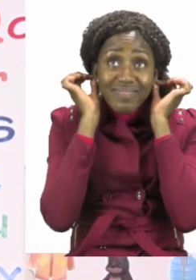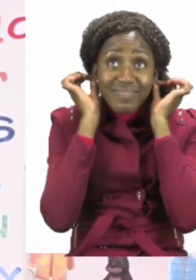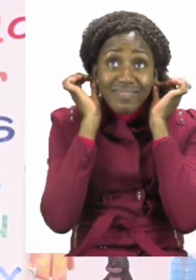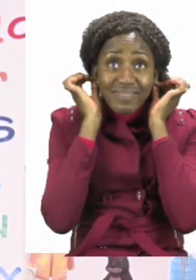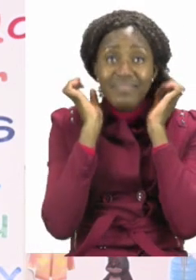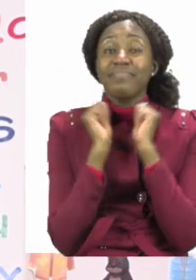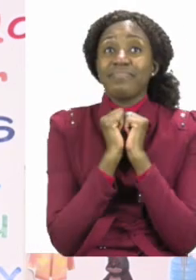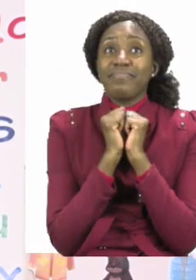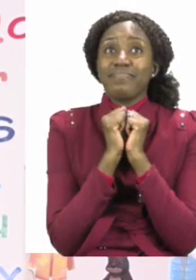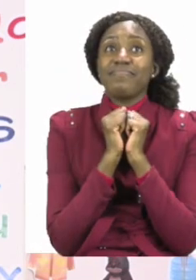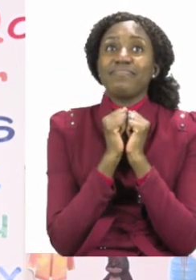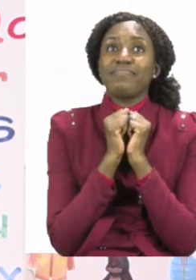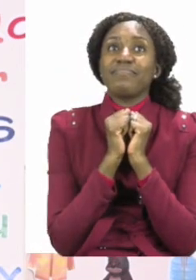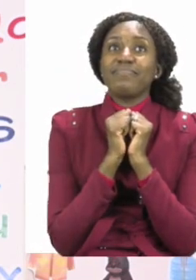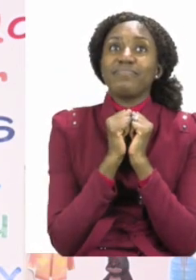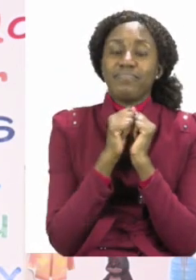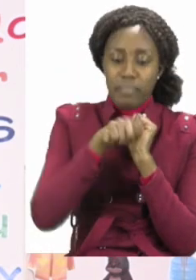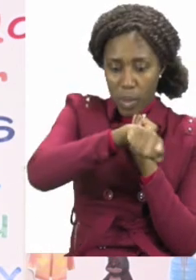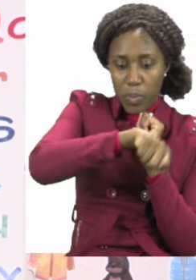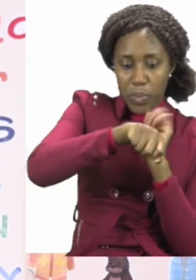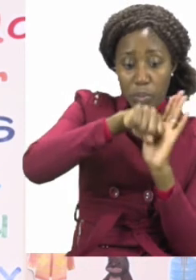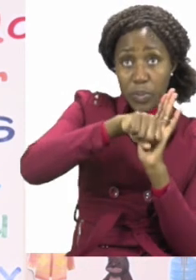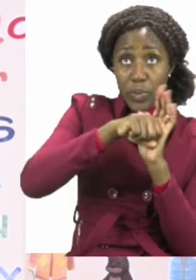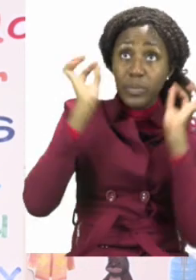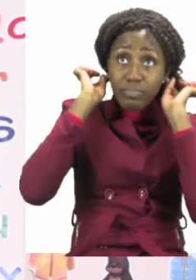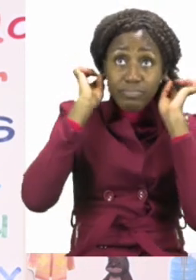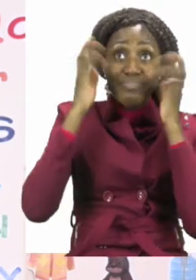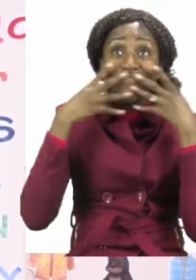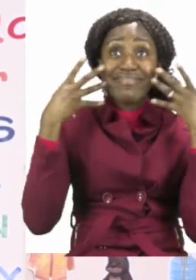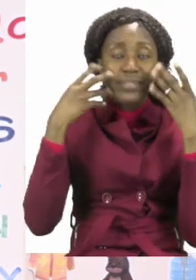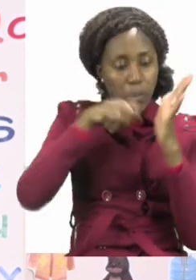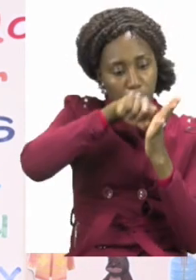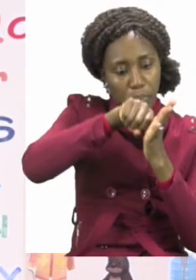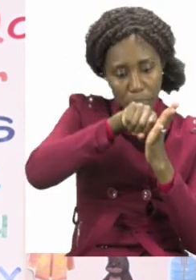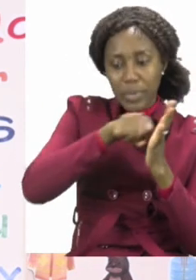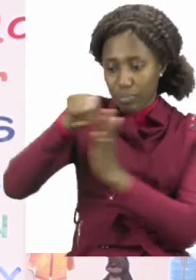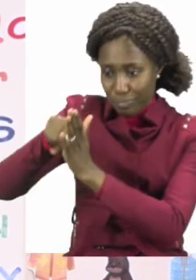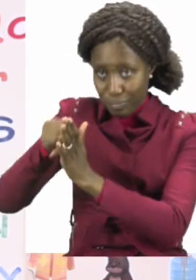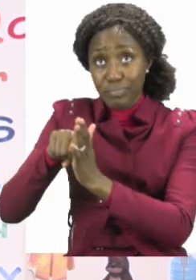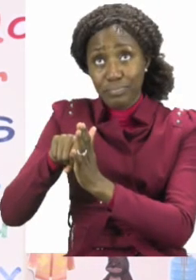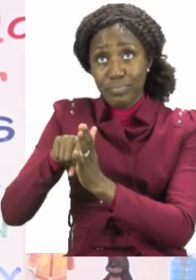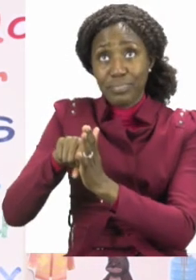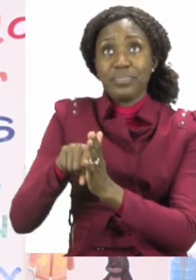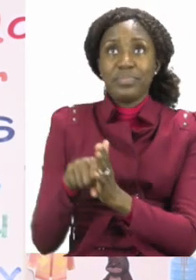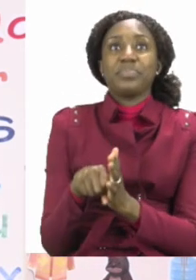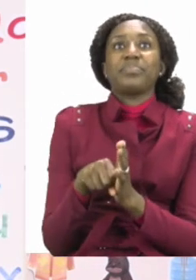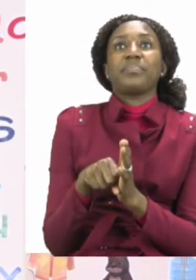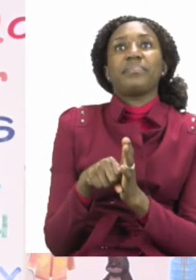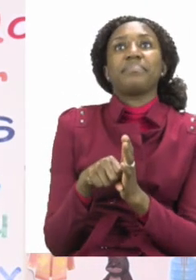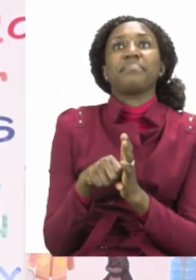go ahead and put some glue on the ears. Some glue, some